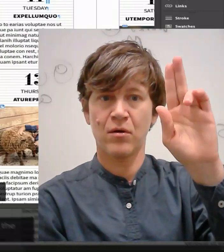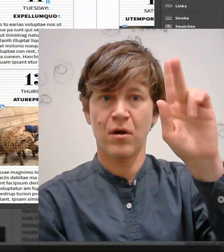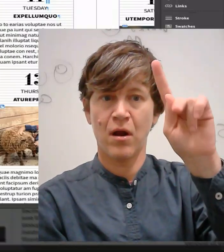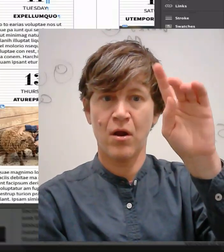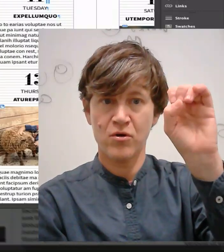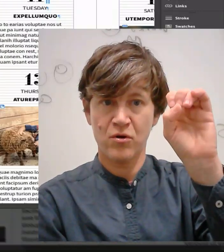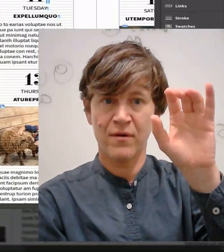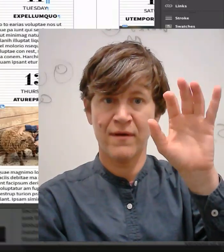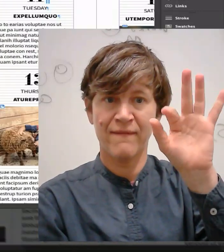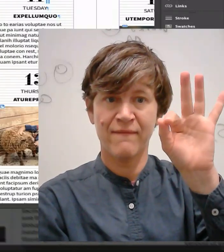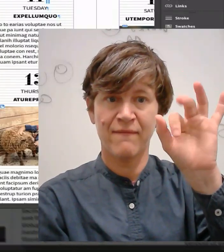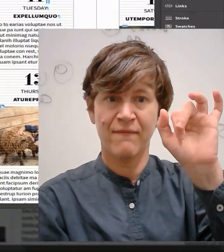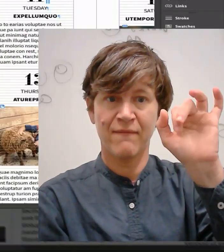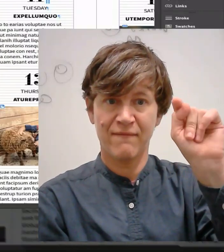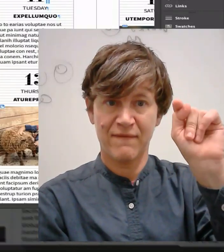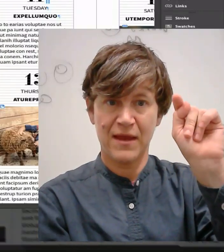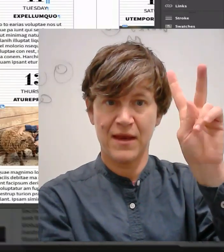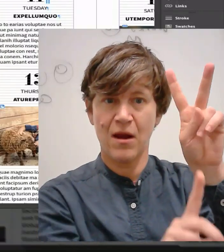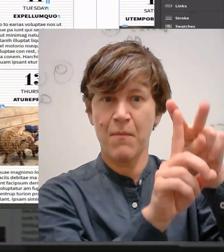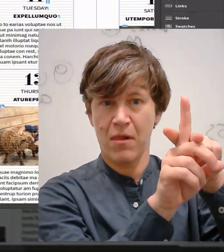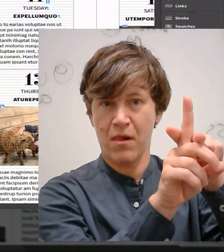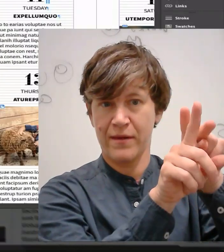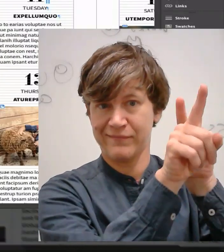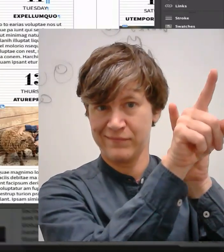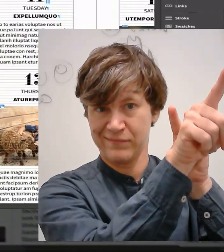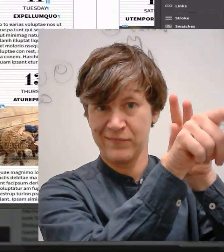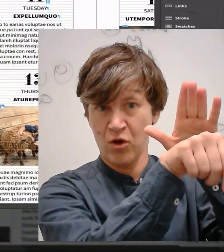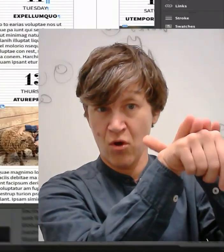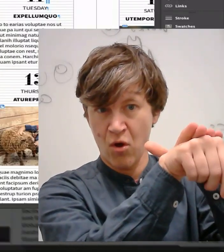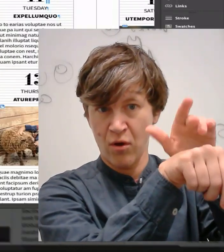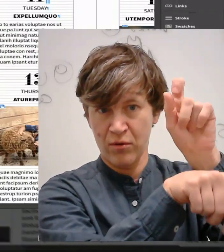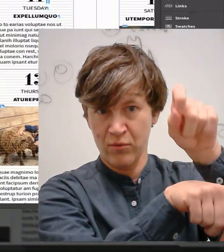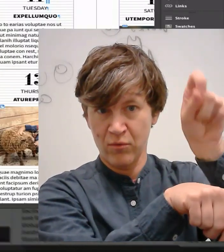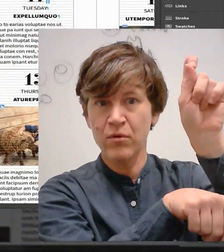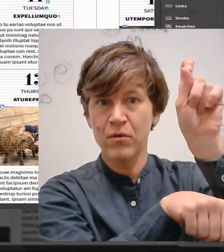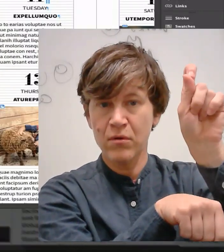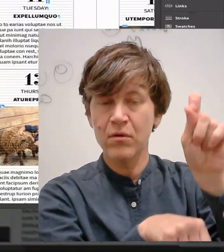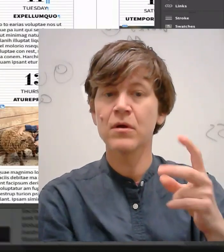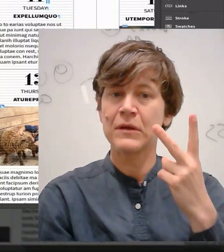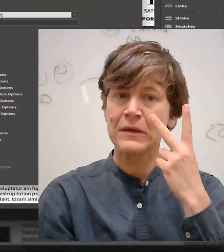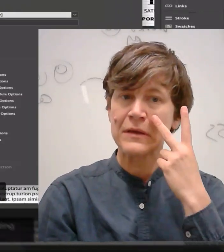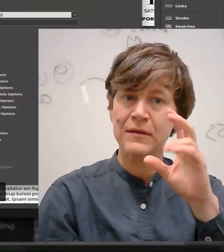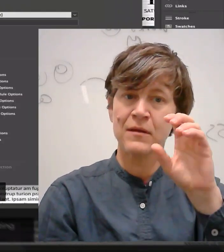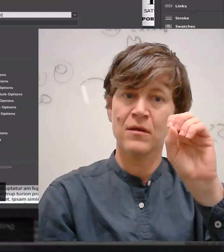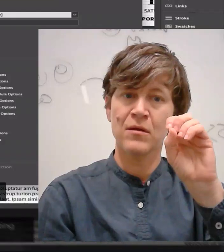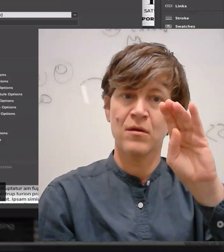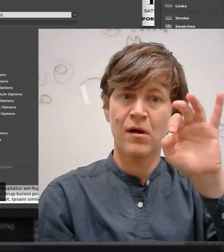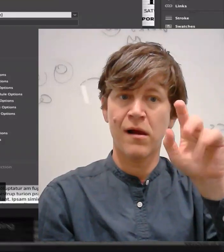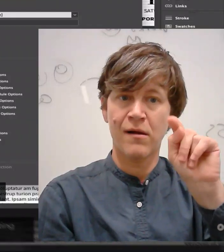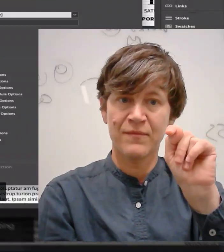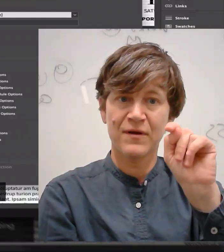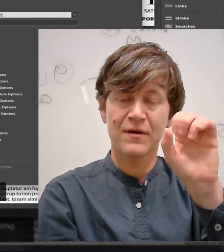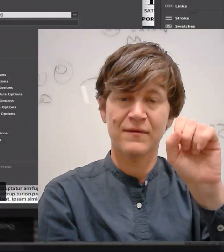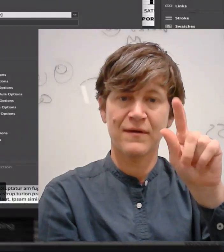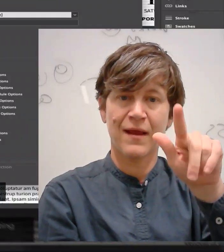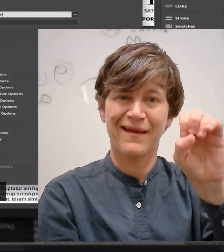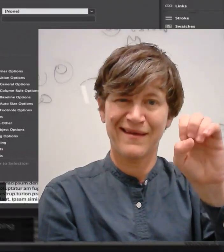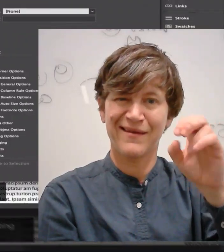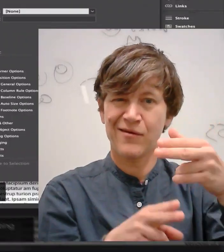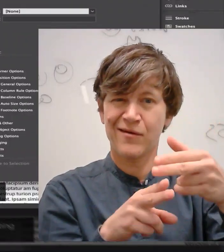applied to the images. If we take a look at the object style, which I've called pick, which is applied to these single